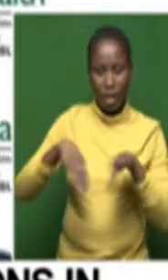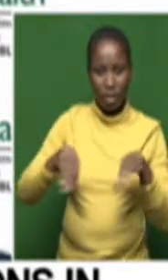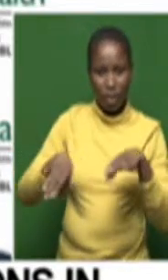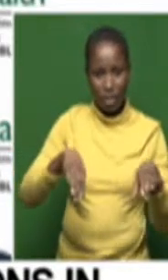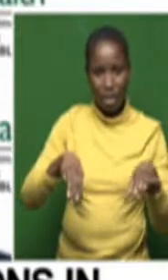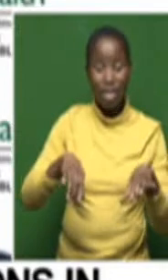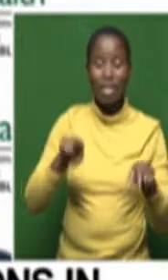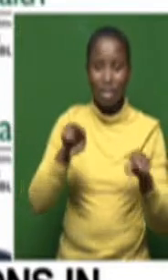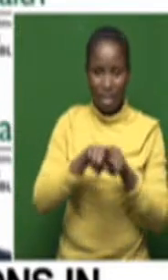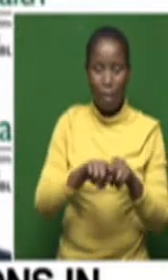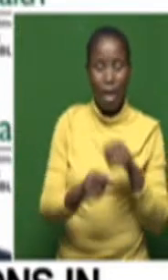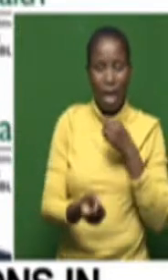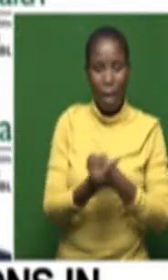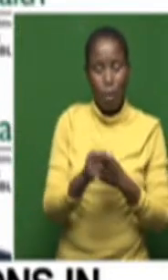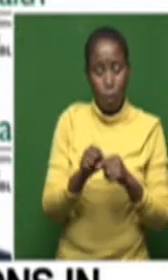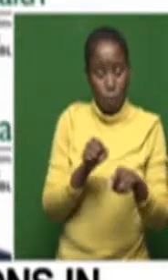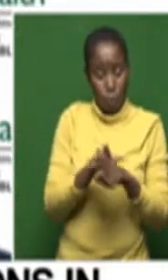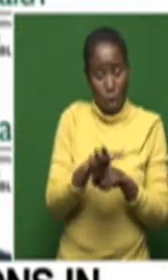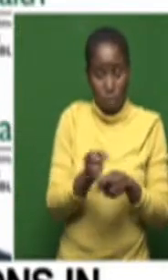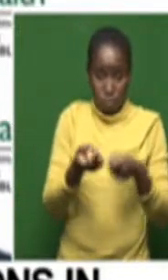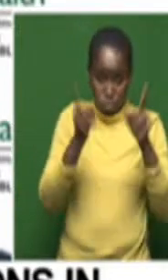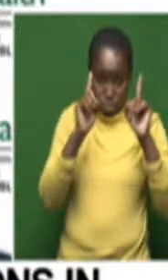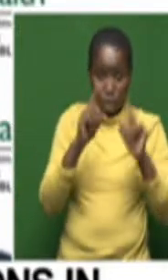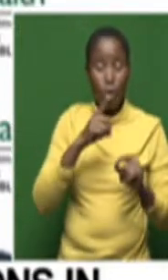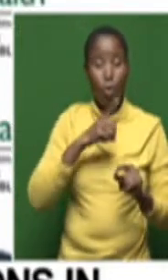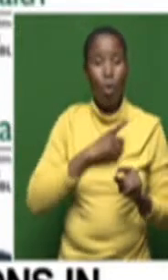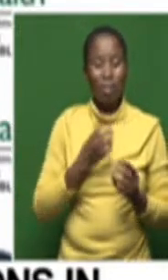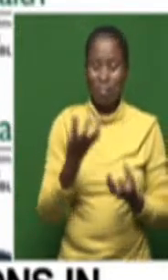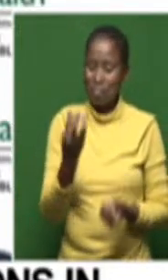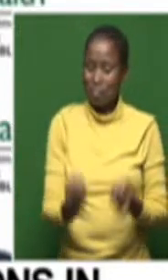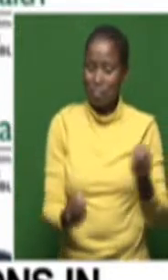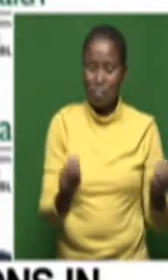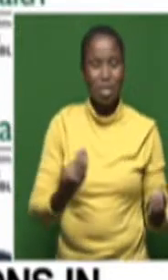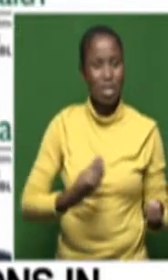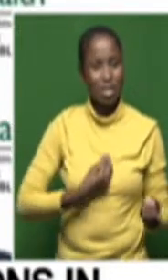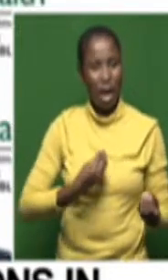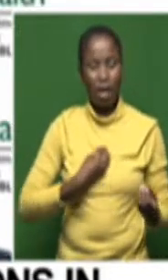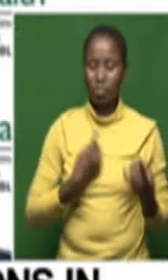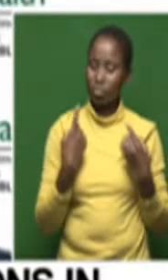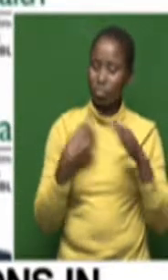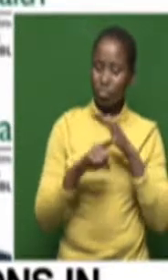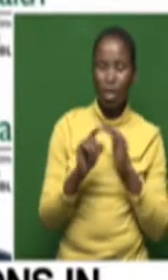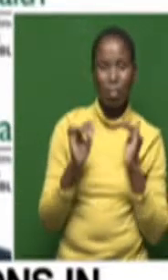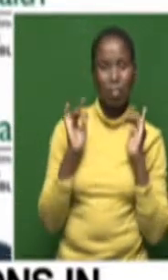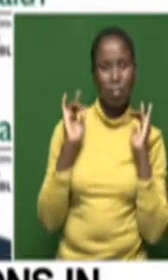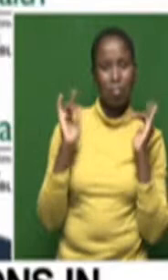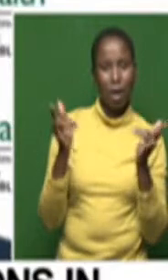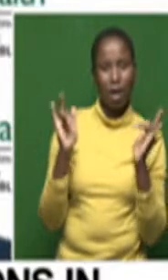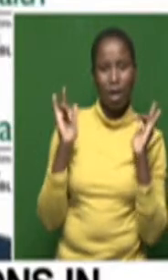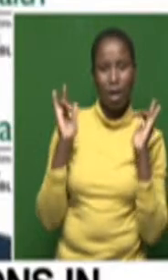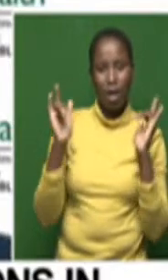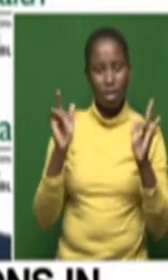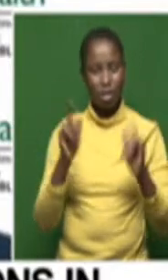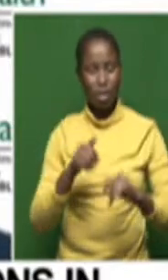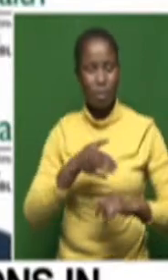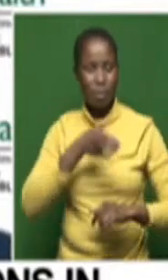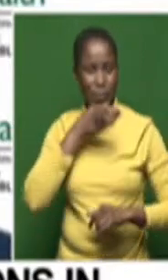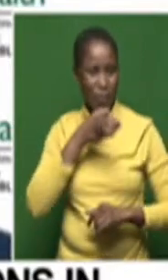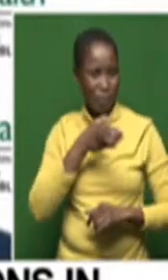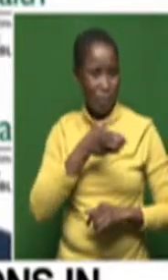a role to play, such as young people engaging in parties without any precautions.